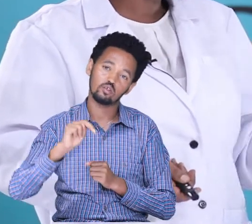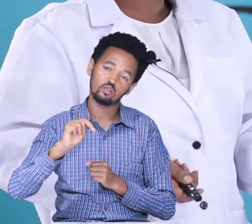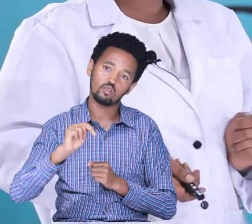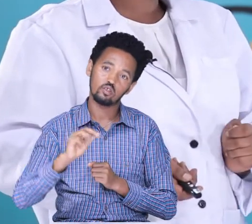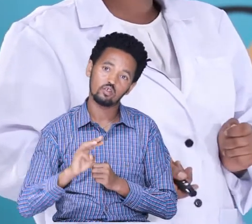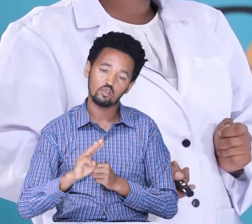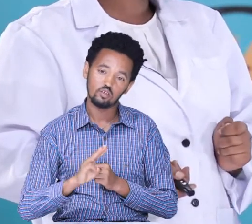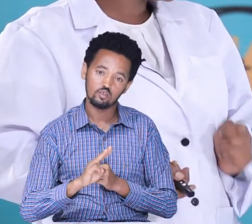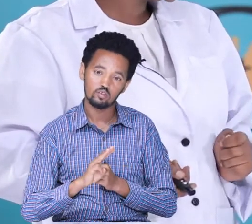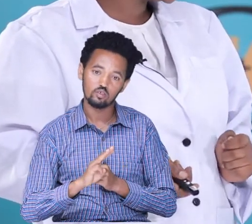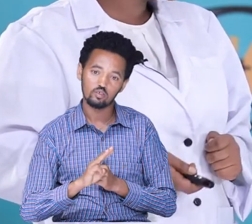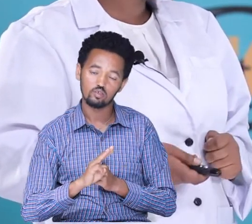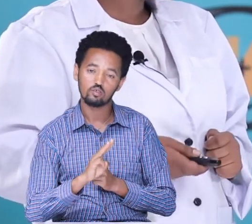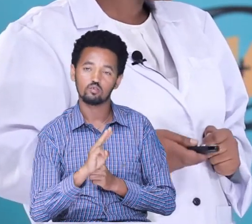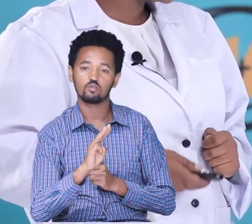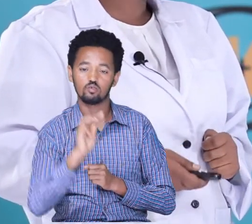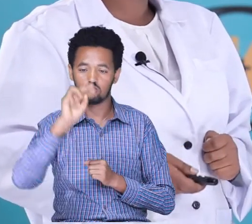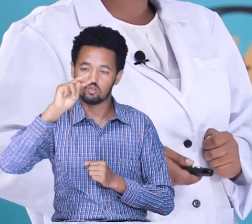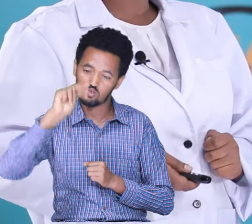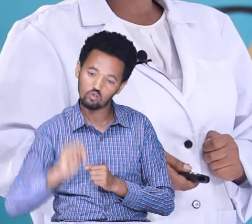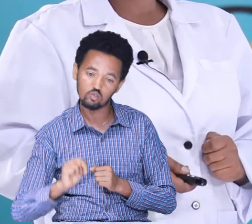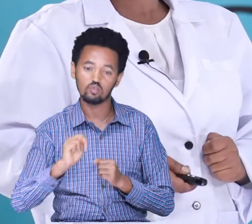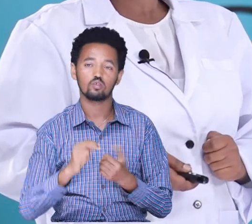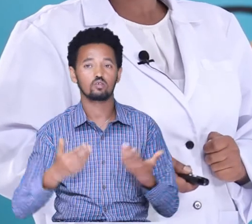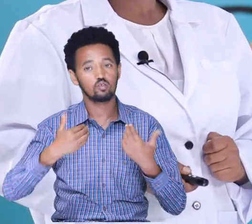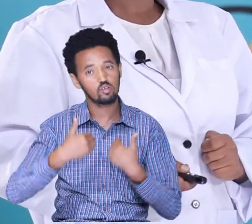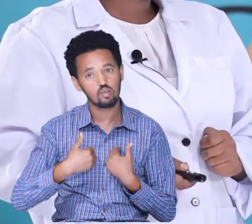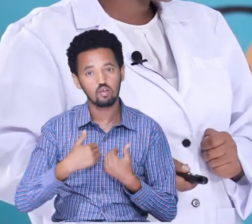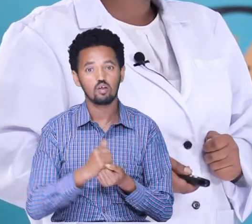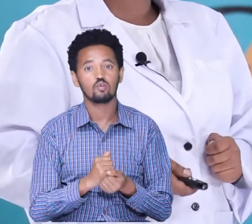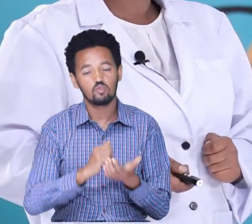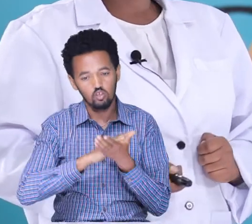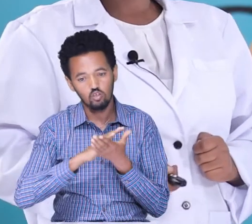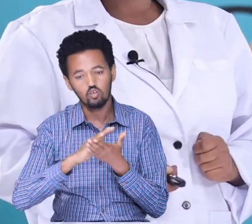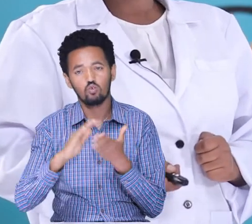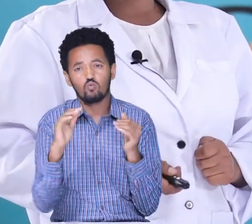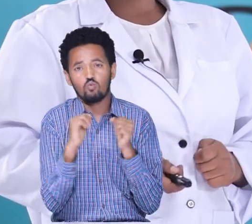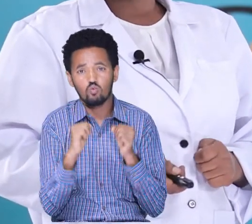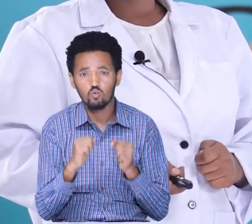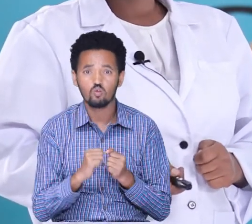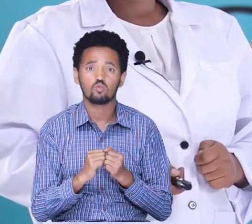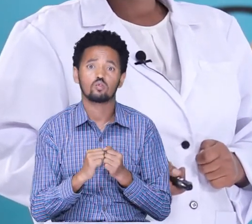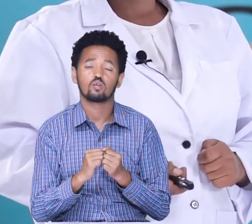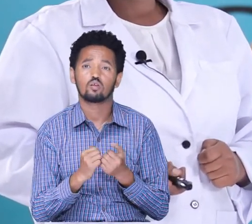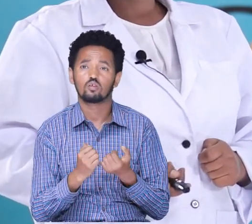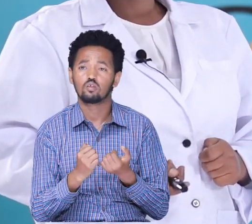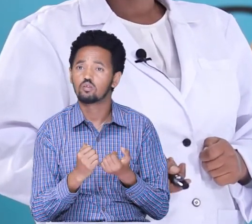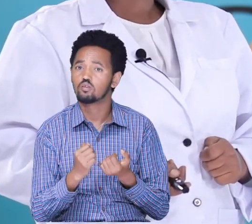and northeast part of the continent, mainly relatively cool and dry at this time.